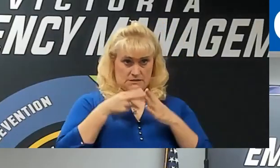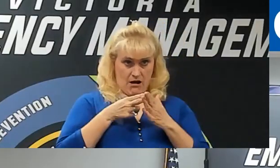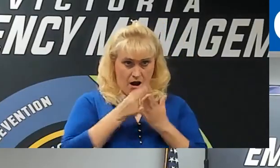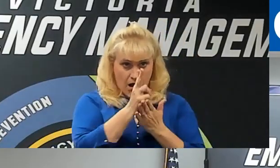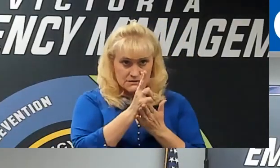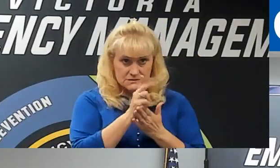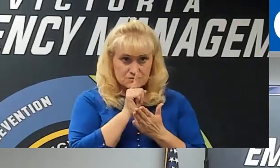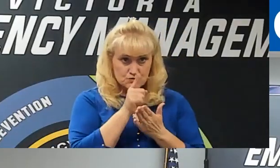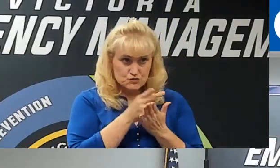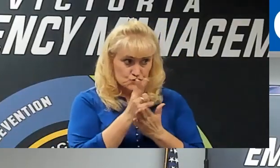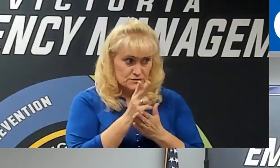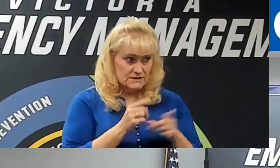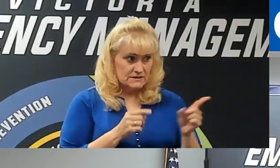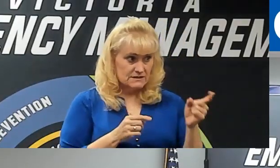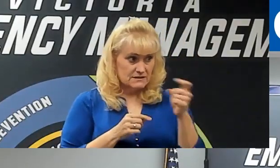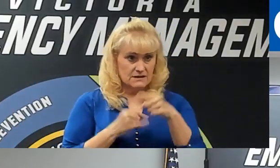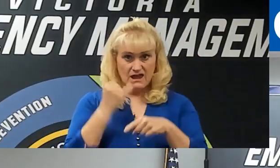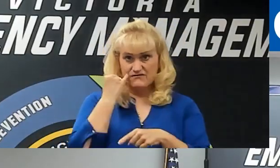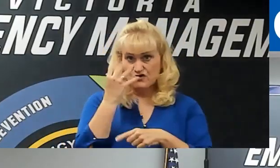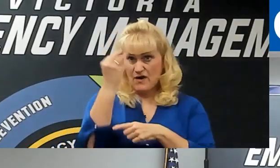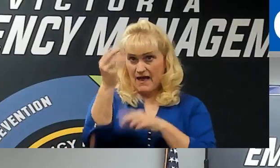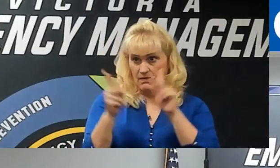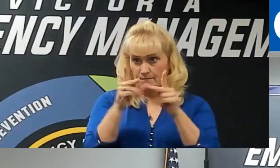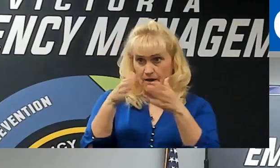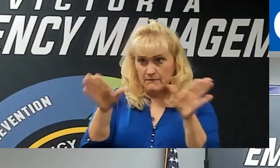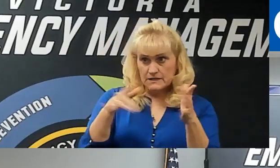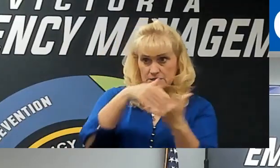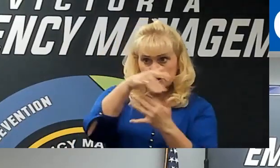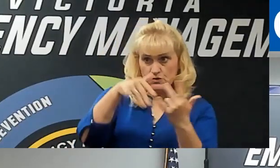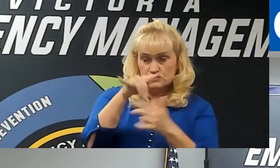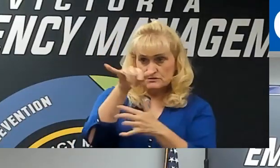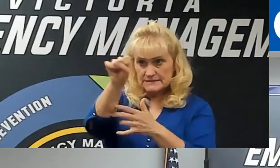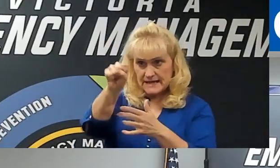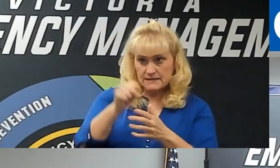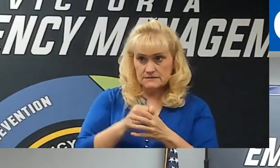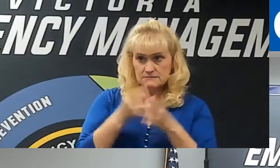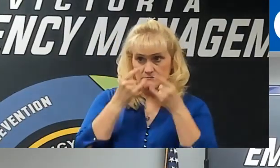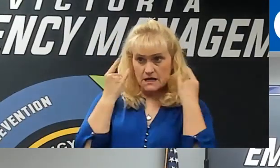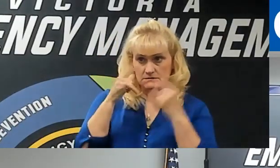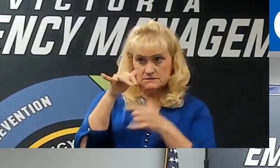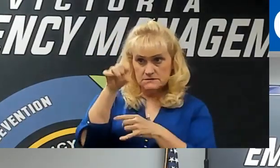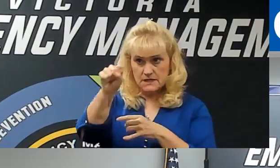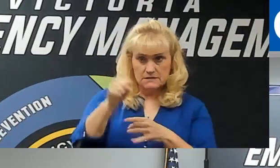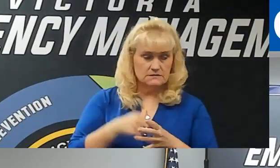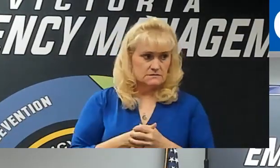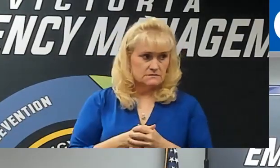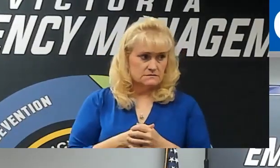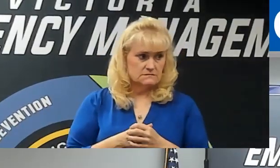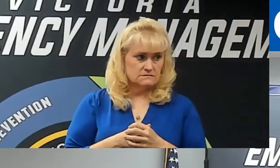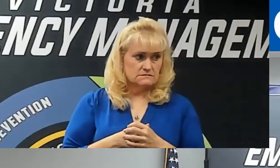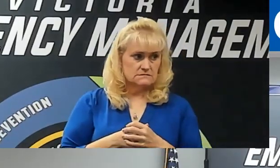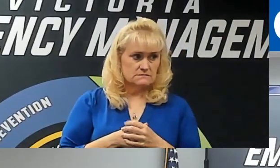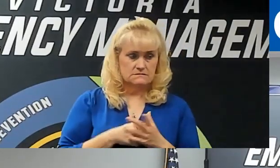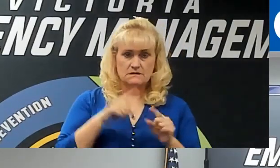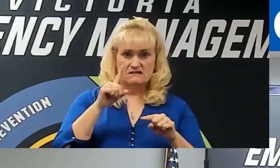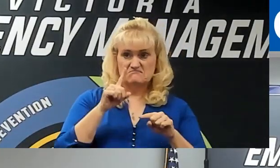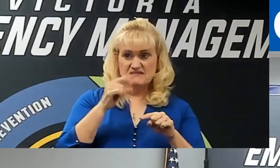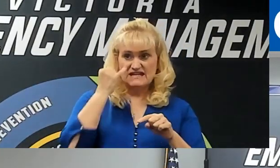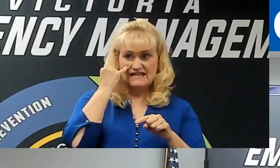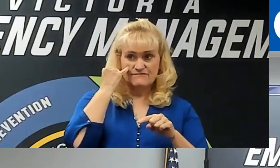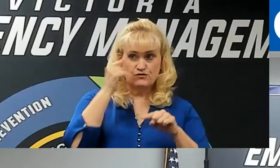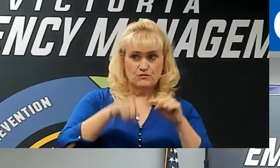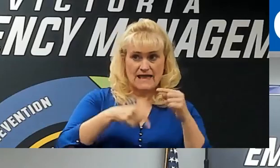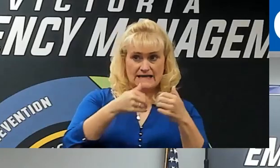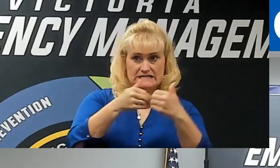truly. If you're in a public setting, in a social setting, absolutely, yeah, absolutely, and you can't, distance yourself and around other